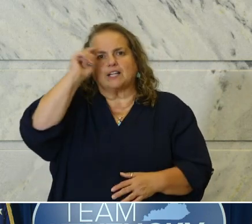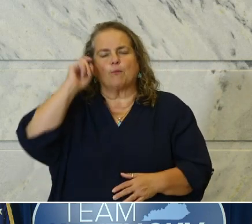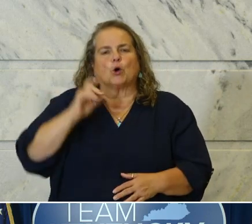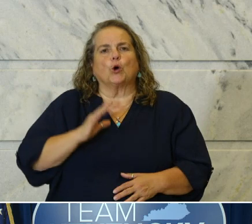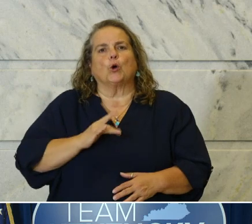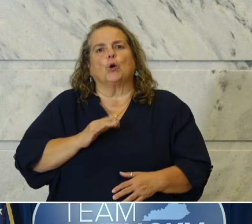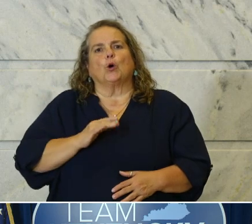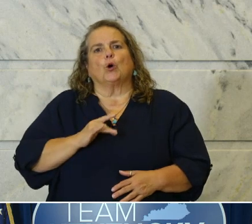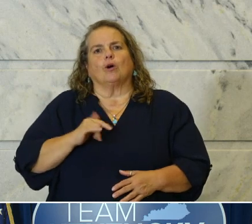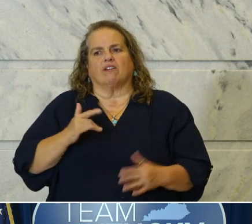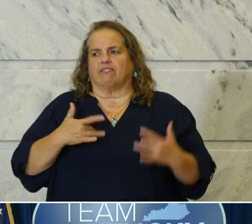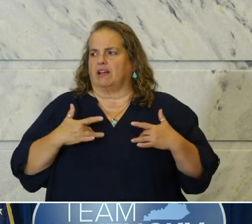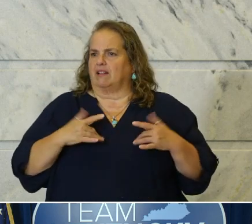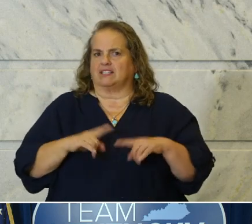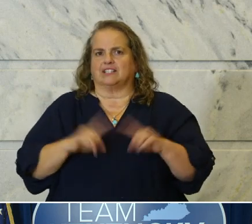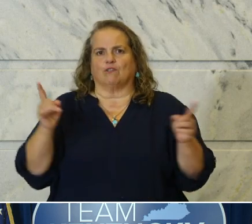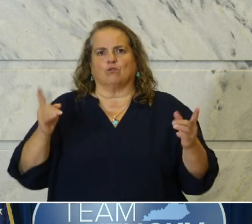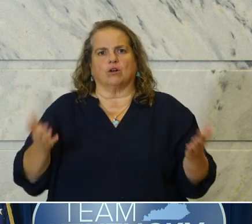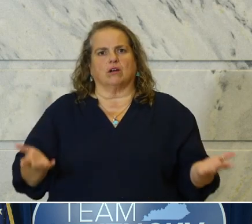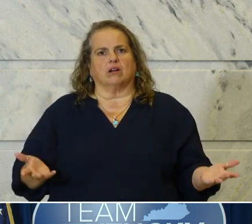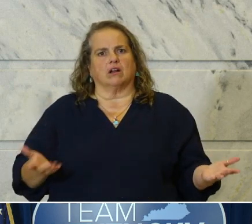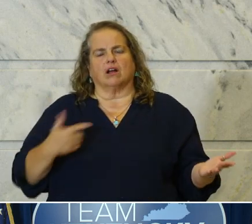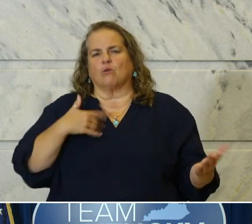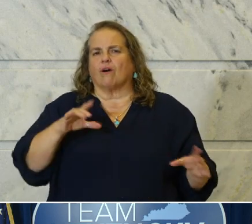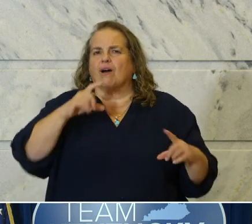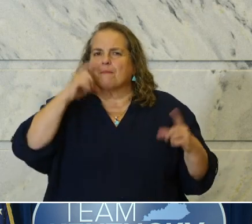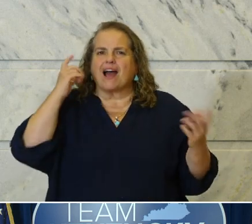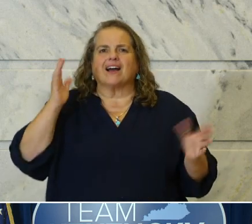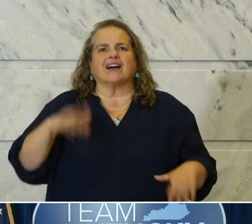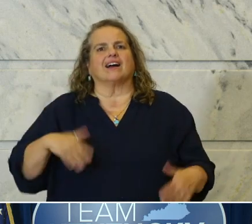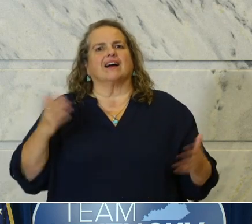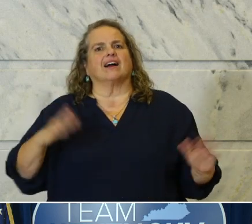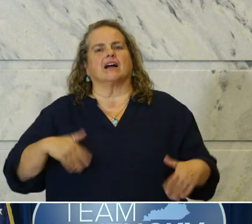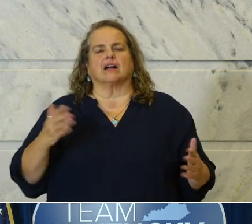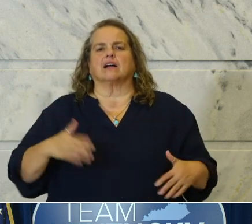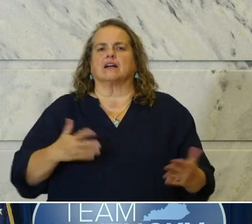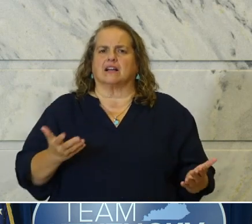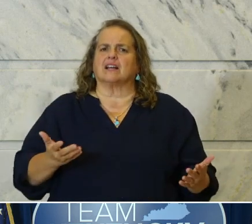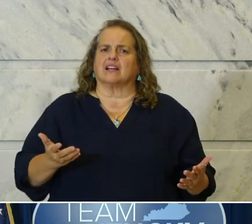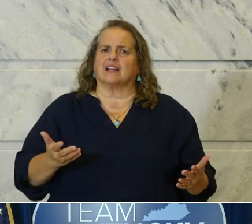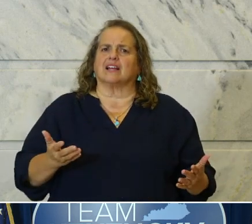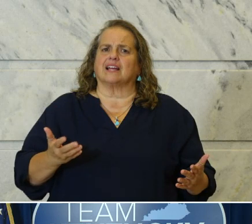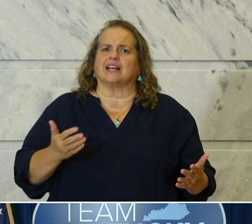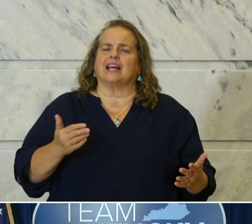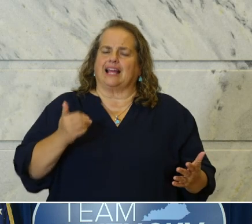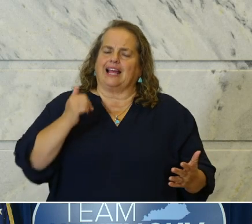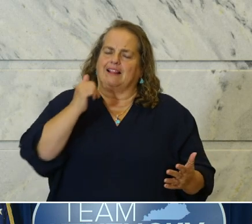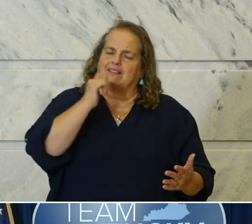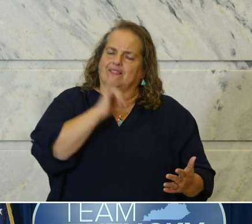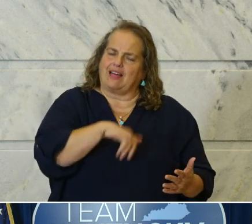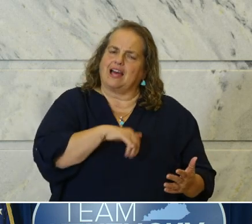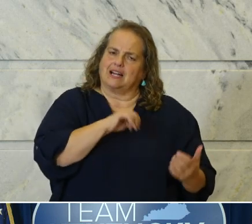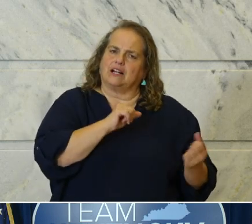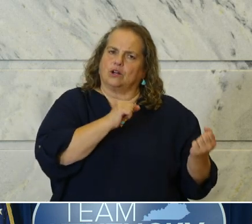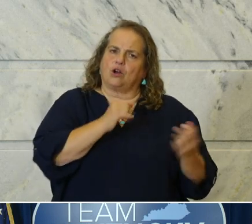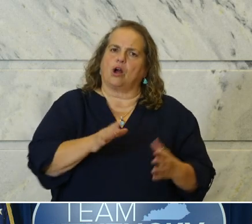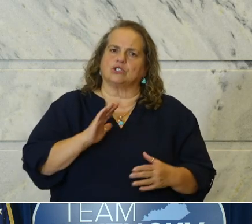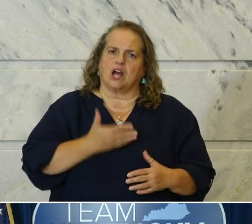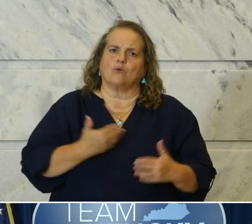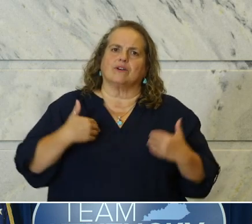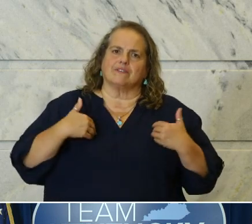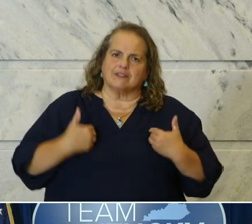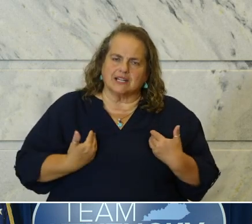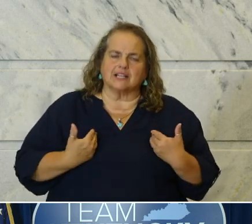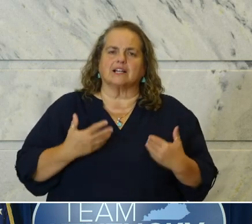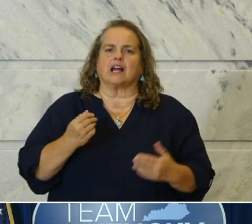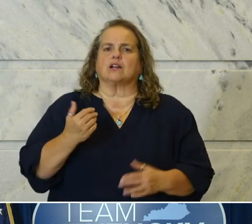And we feel a little bit differently on it. And I do think it factors into our fatigue or our willingness to do different